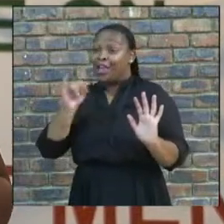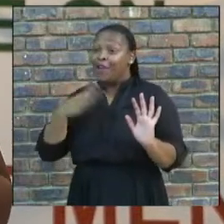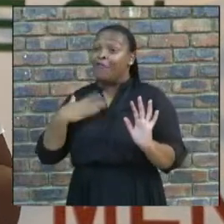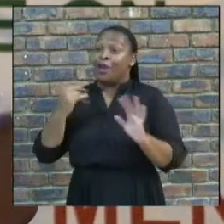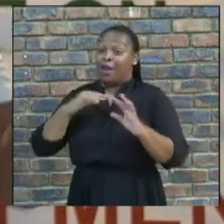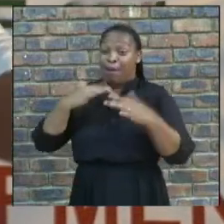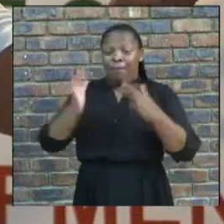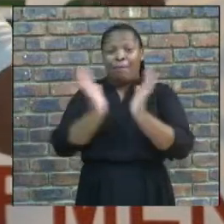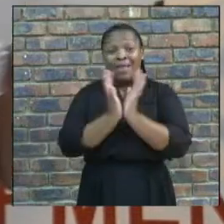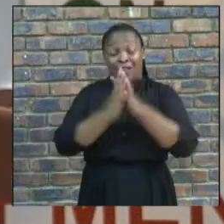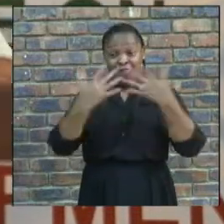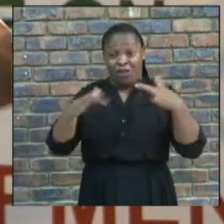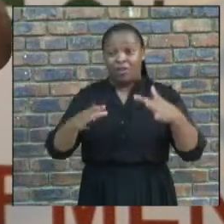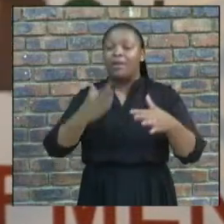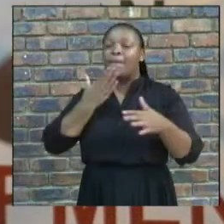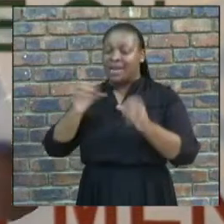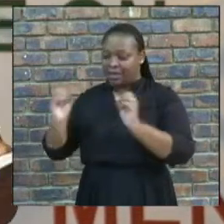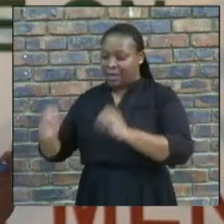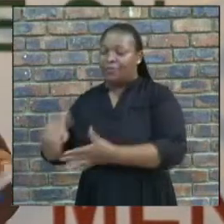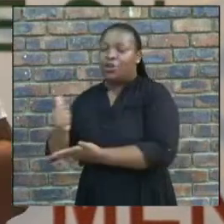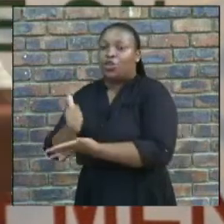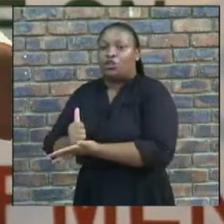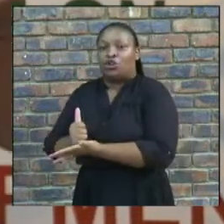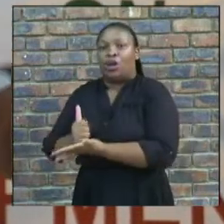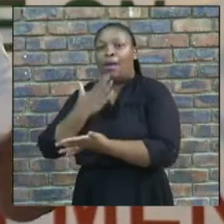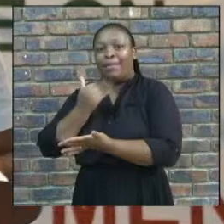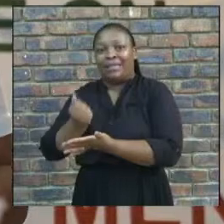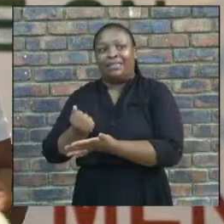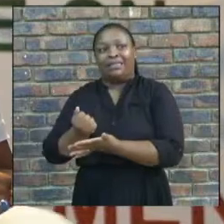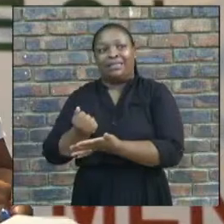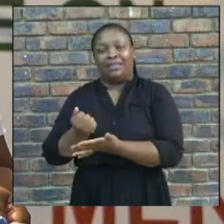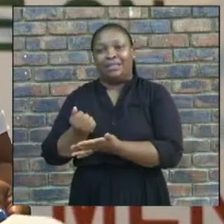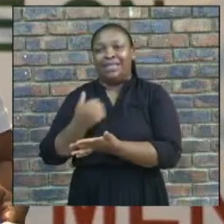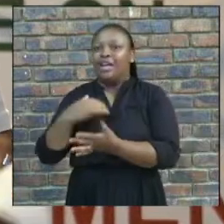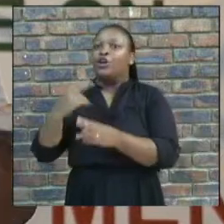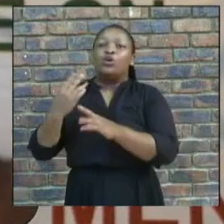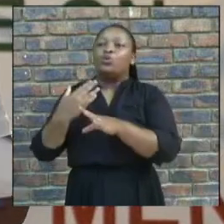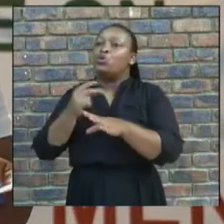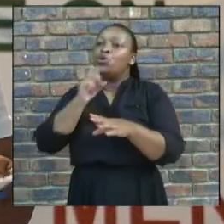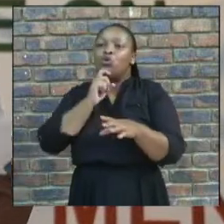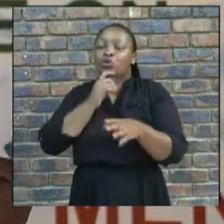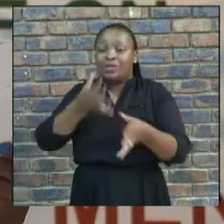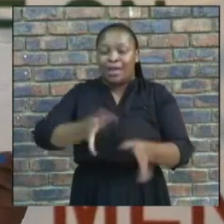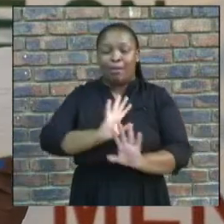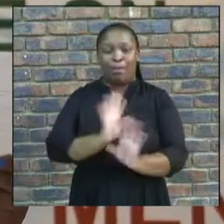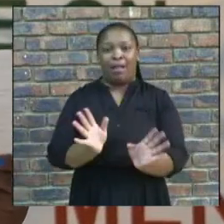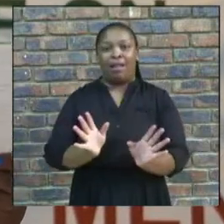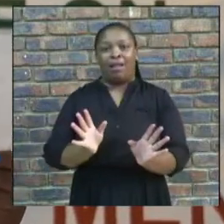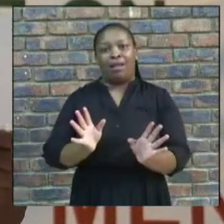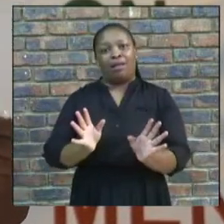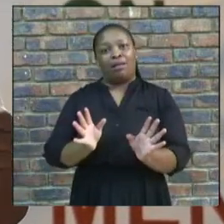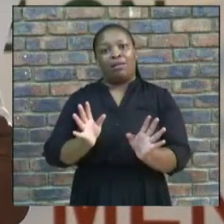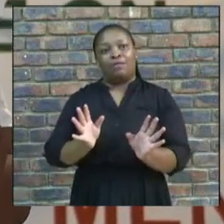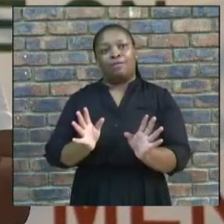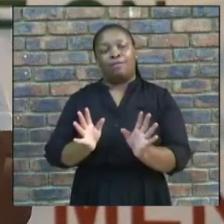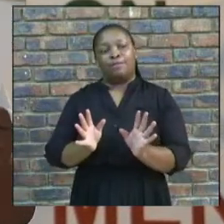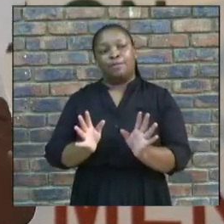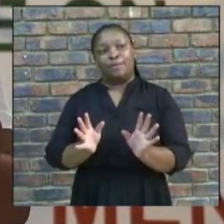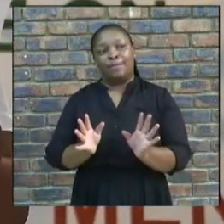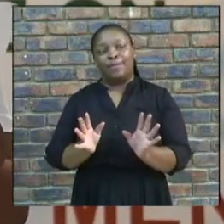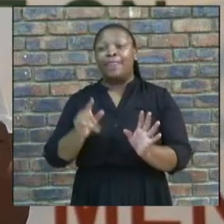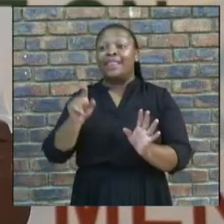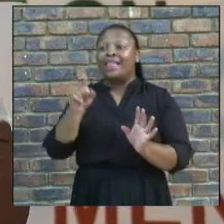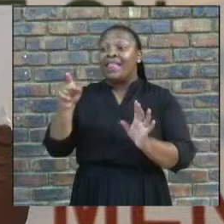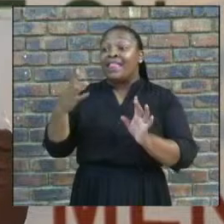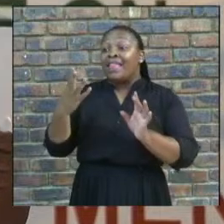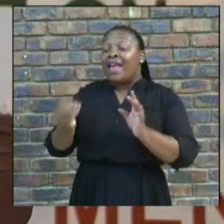le yona bana ha eno bereka o tswile le yona mo. E sebetsa mo fela. So ne re kopa le fetsa le di siye. Di na le di languages